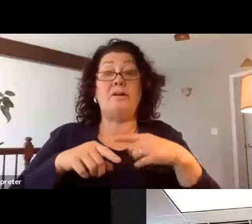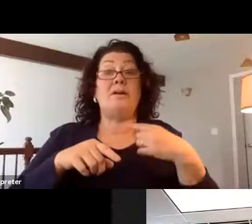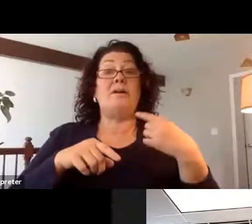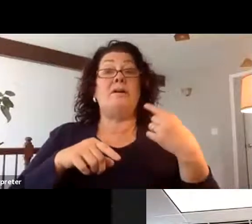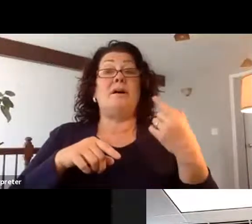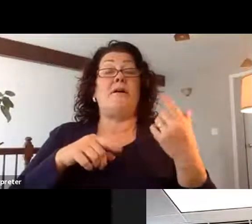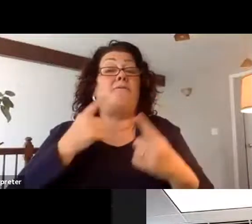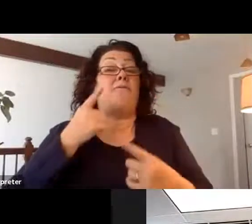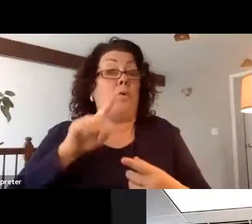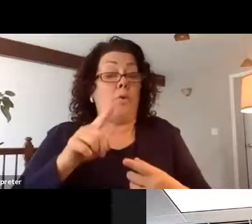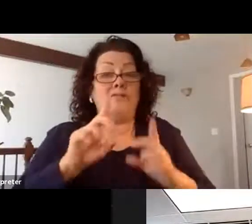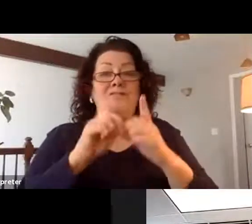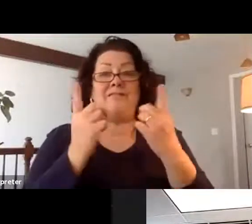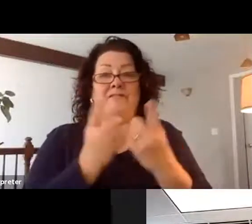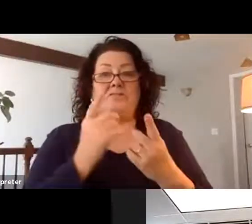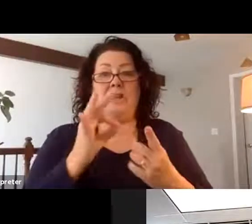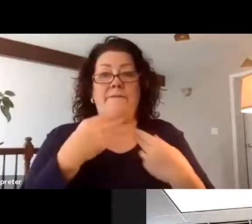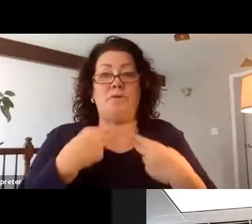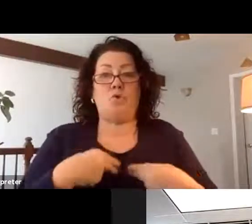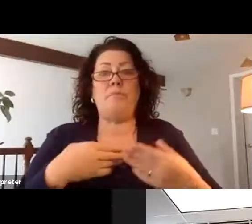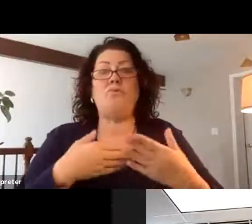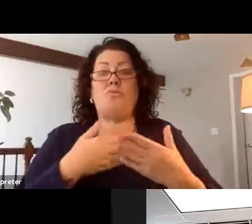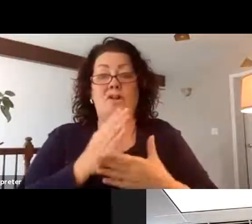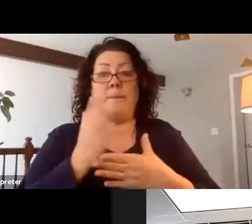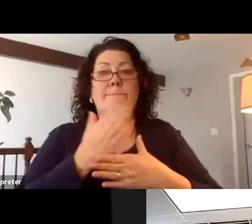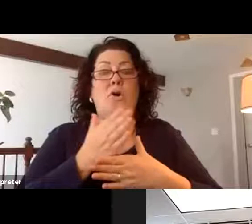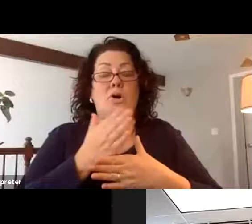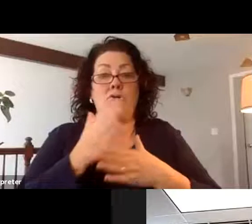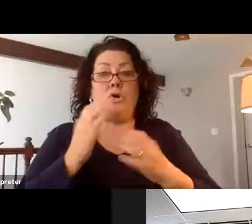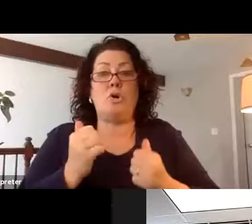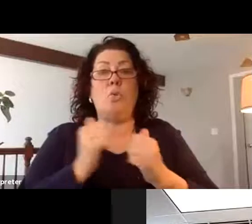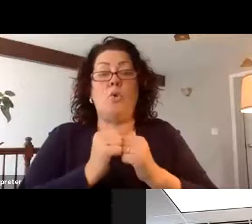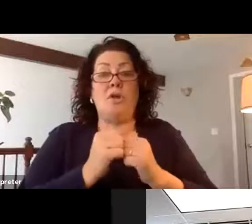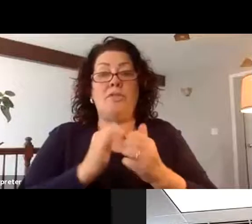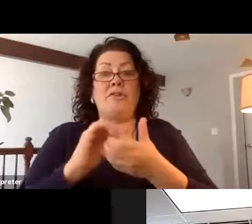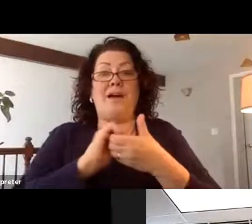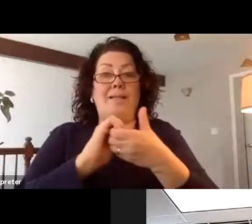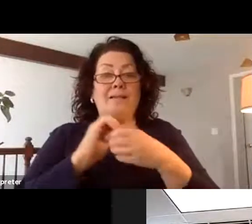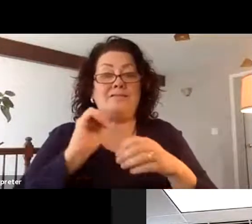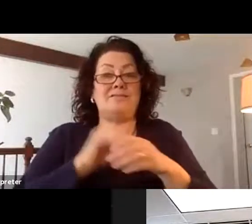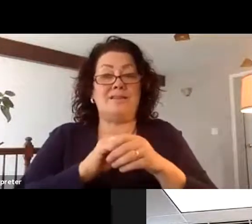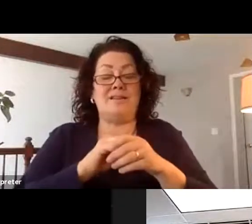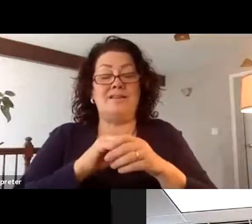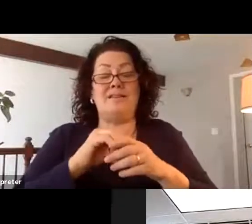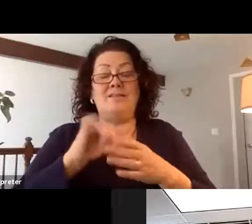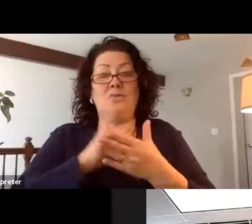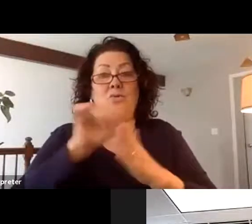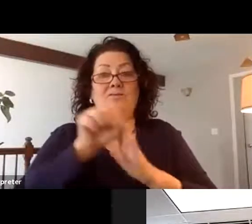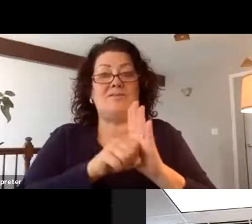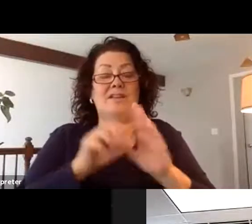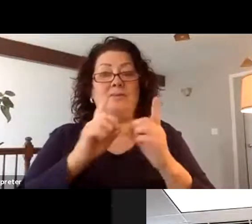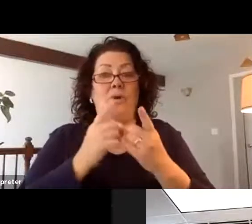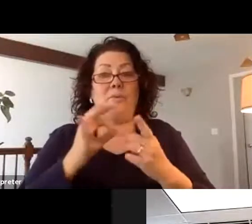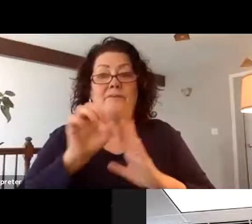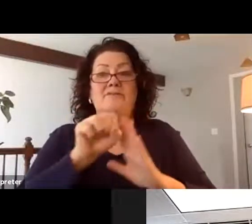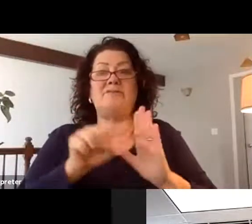broke was for the Division of Human Rights to partner with our colleagues in state government at the New York State Department of State